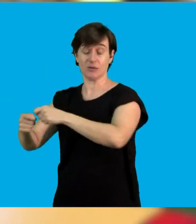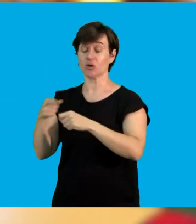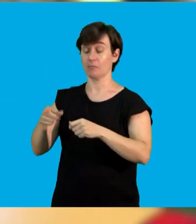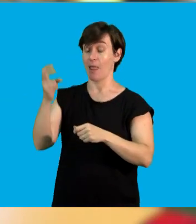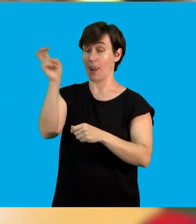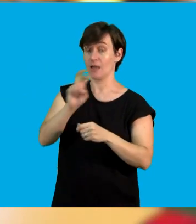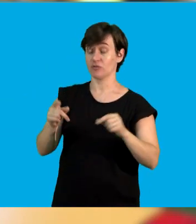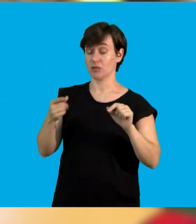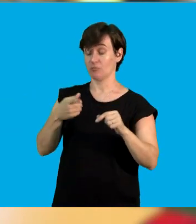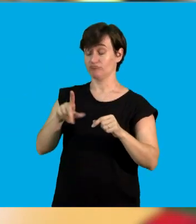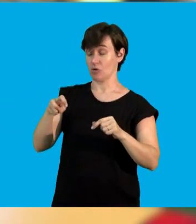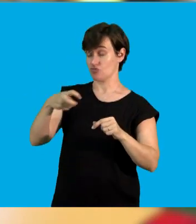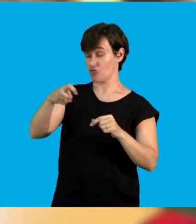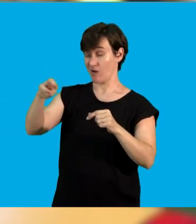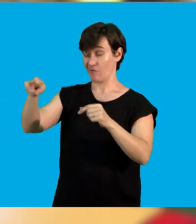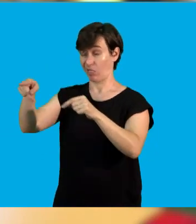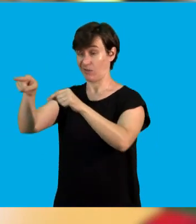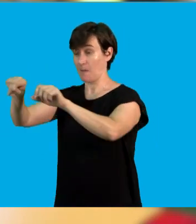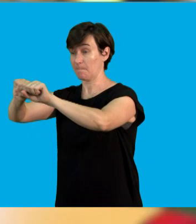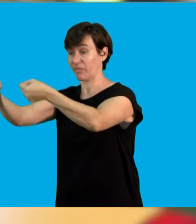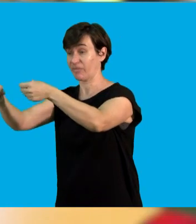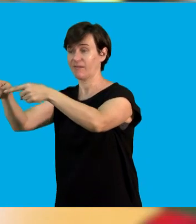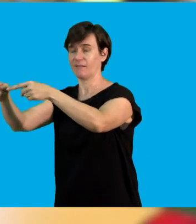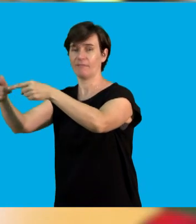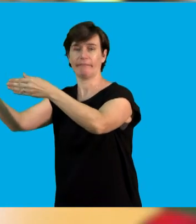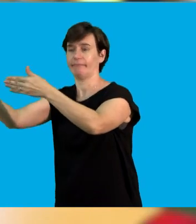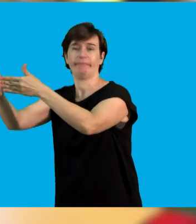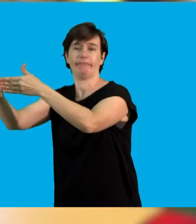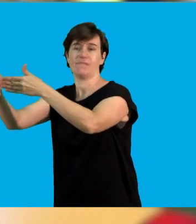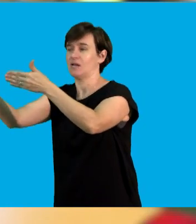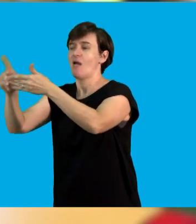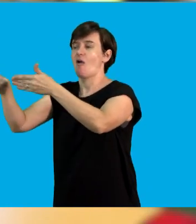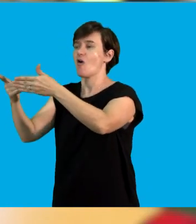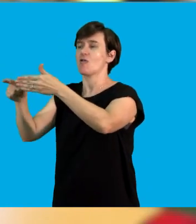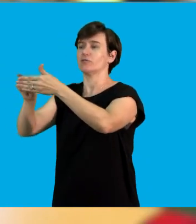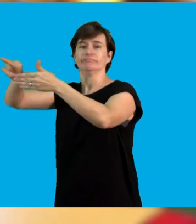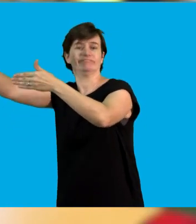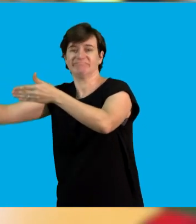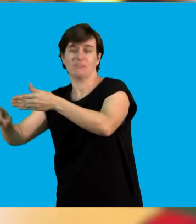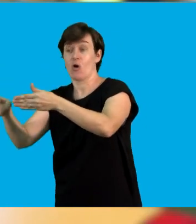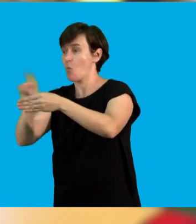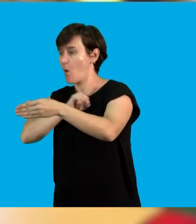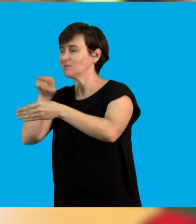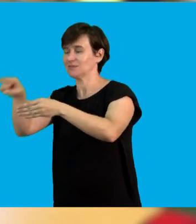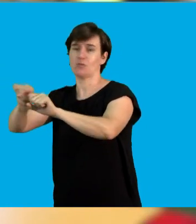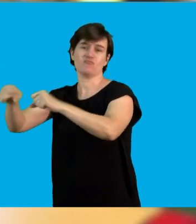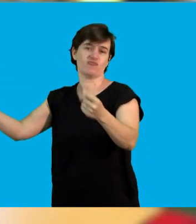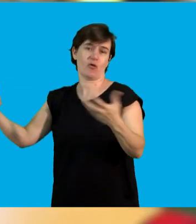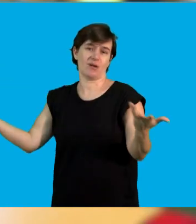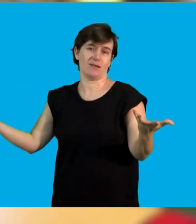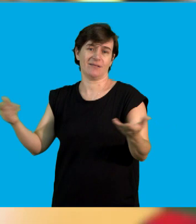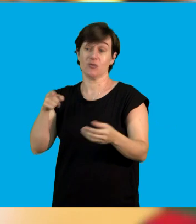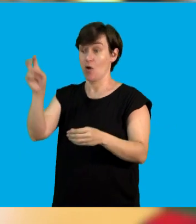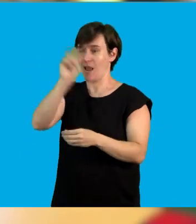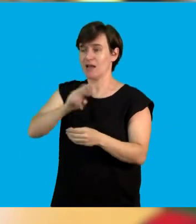the second component, it needs to first pass through the first component. So if the first component is broken, that means current will not be